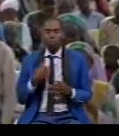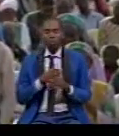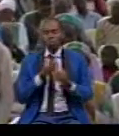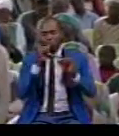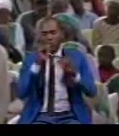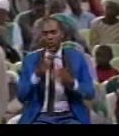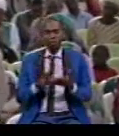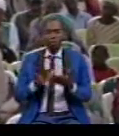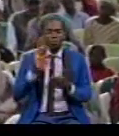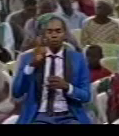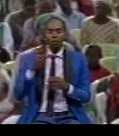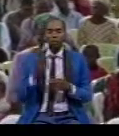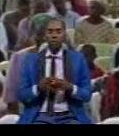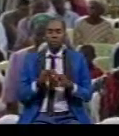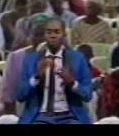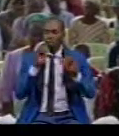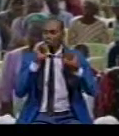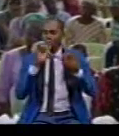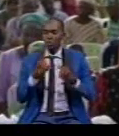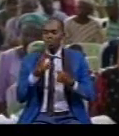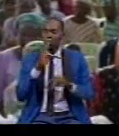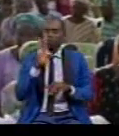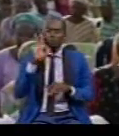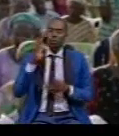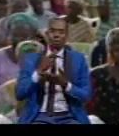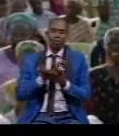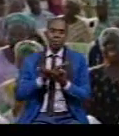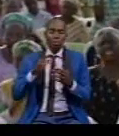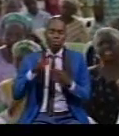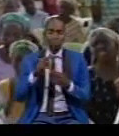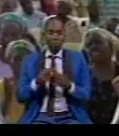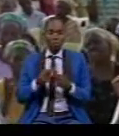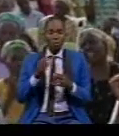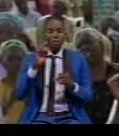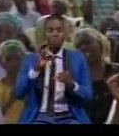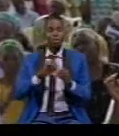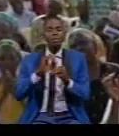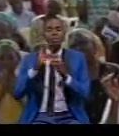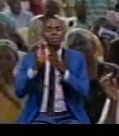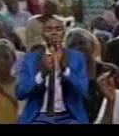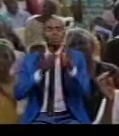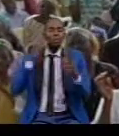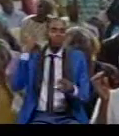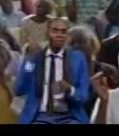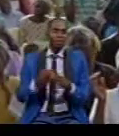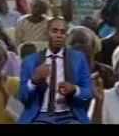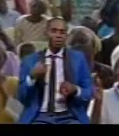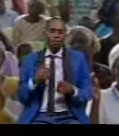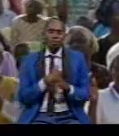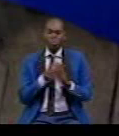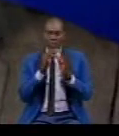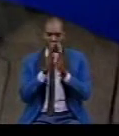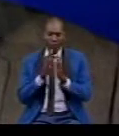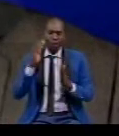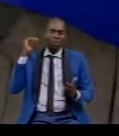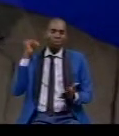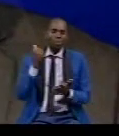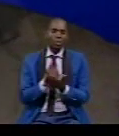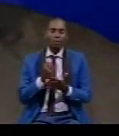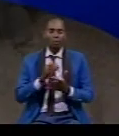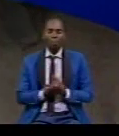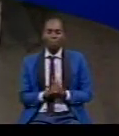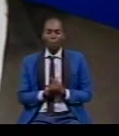reliance that leads for conversion on Christ. Number three, reassurance. Assurance is coming to